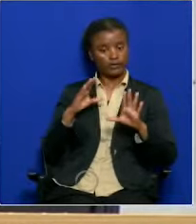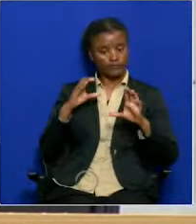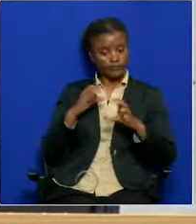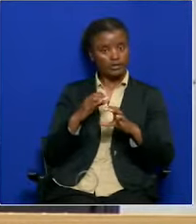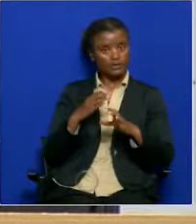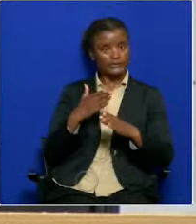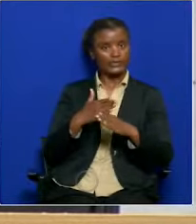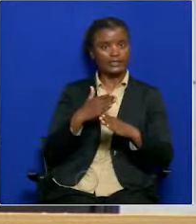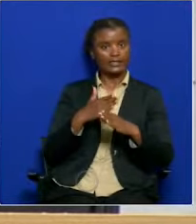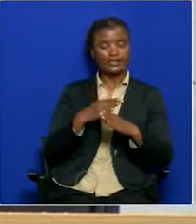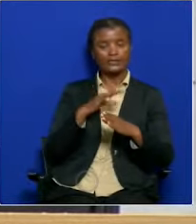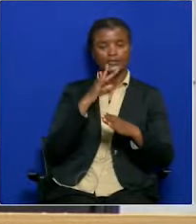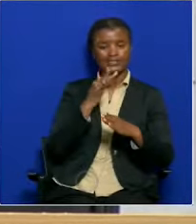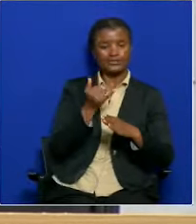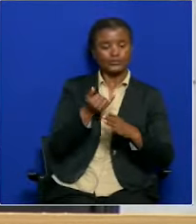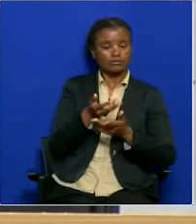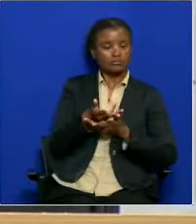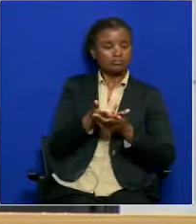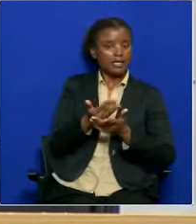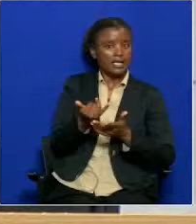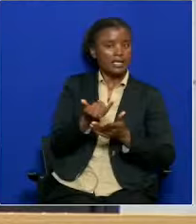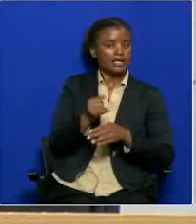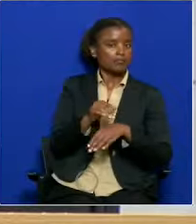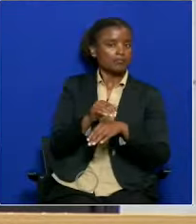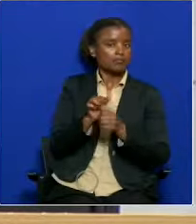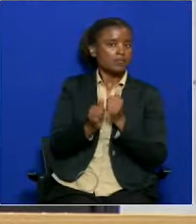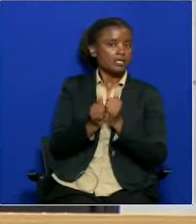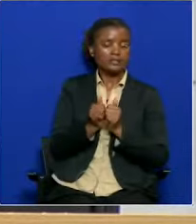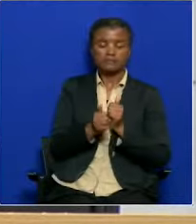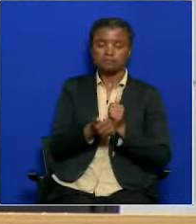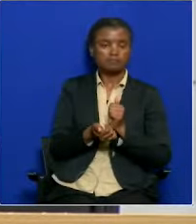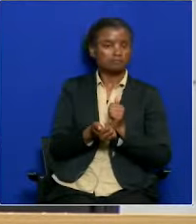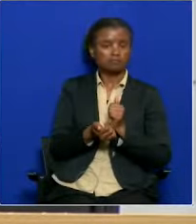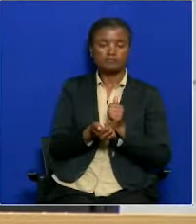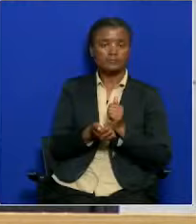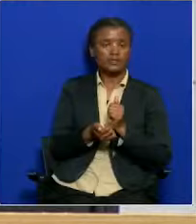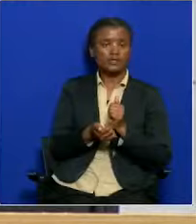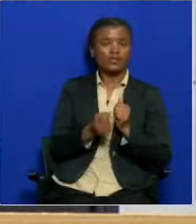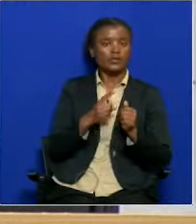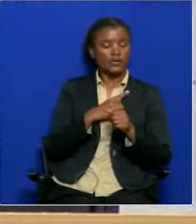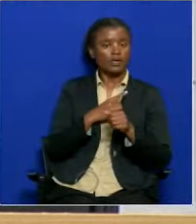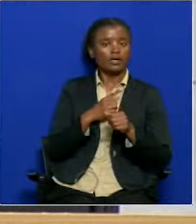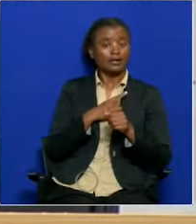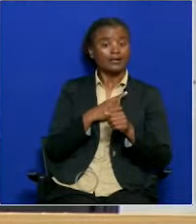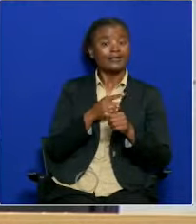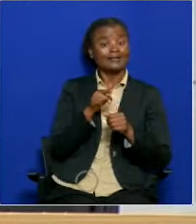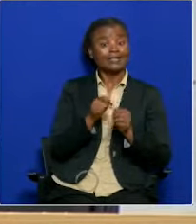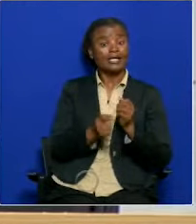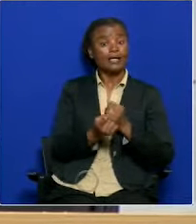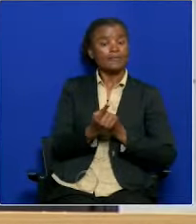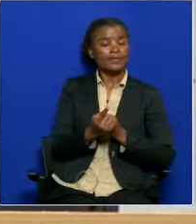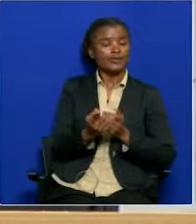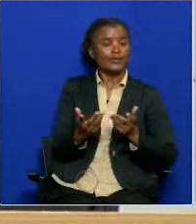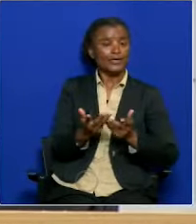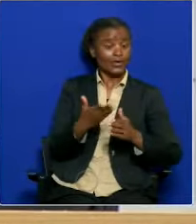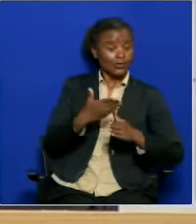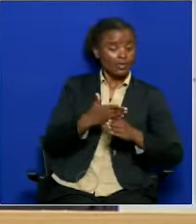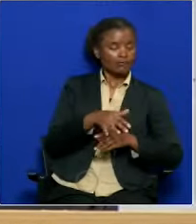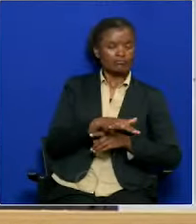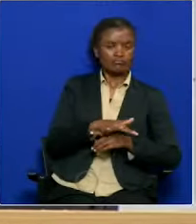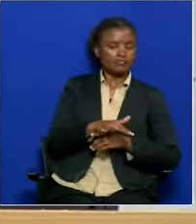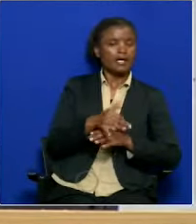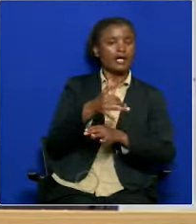interacting like brothers, because that will happen outside the work, or when you're